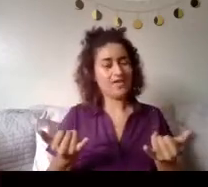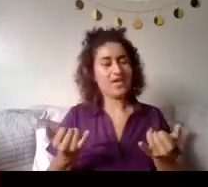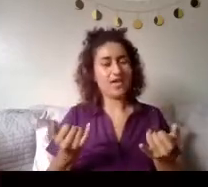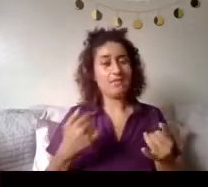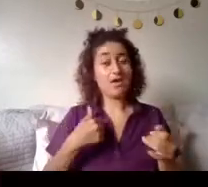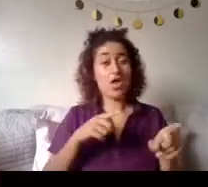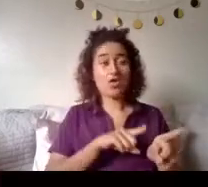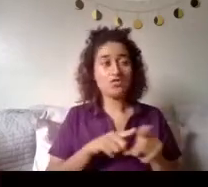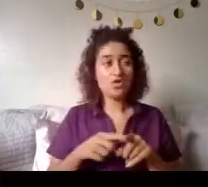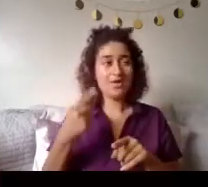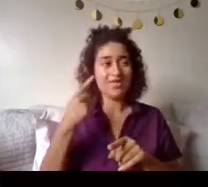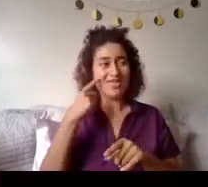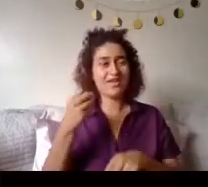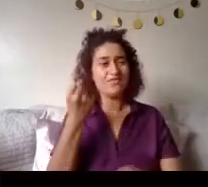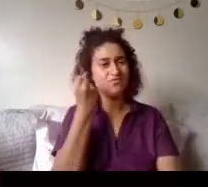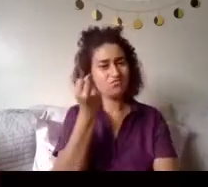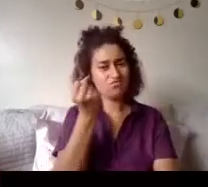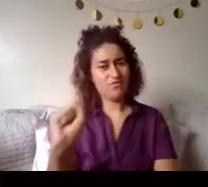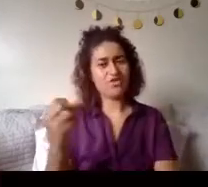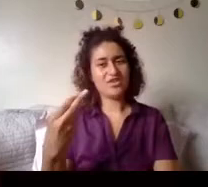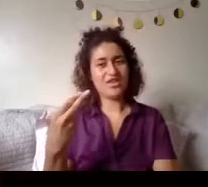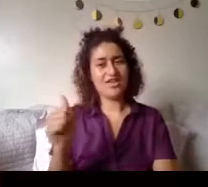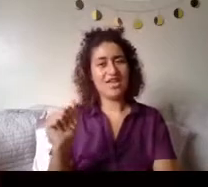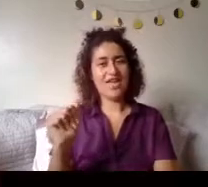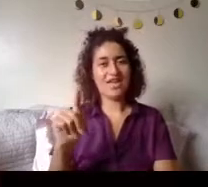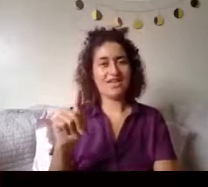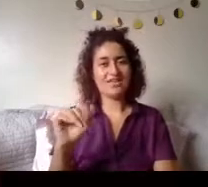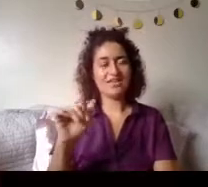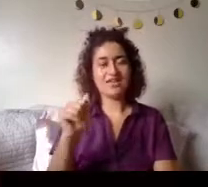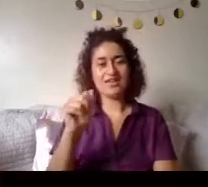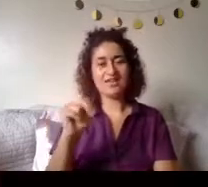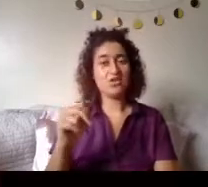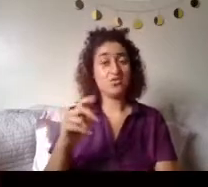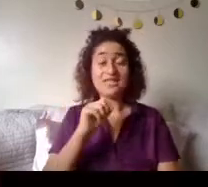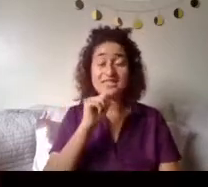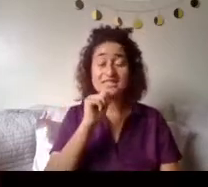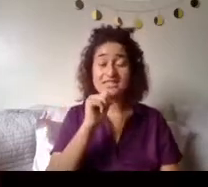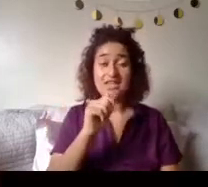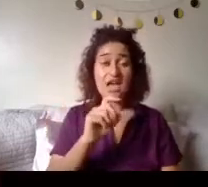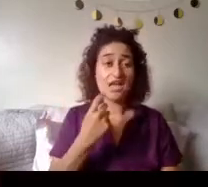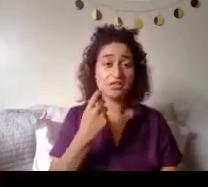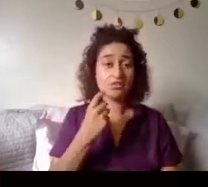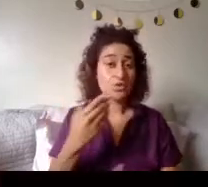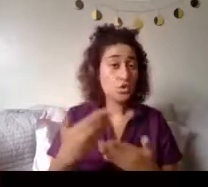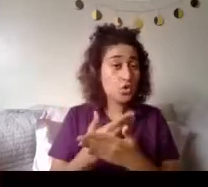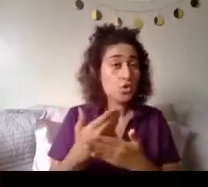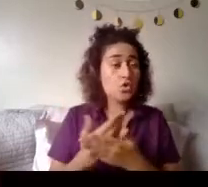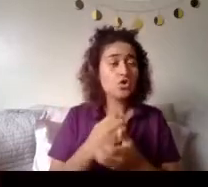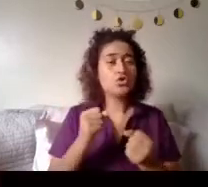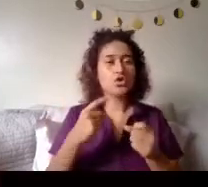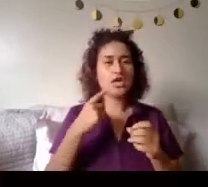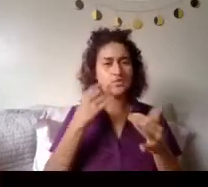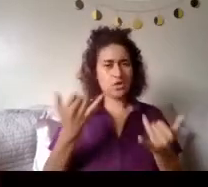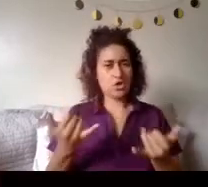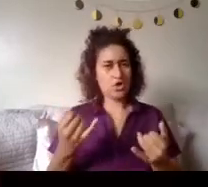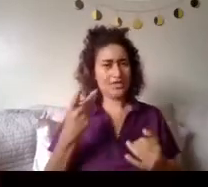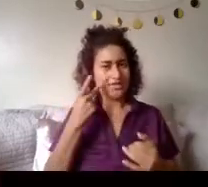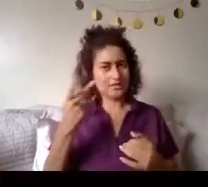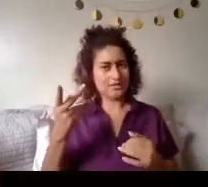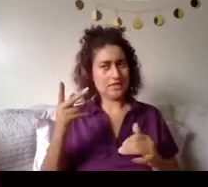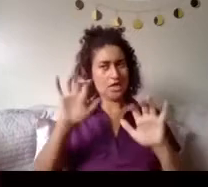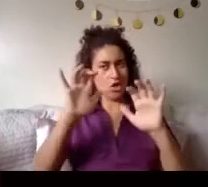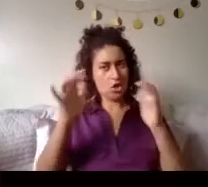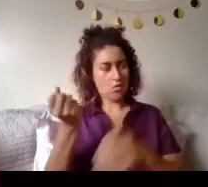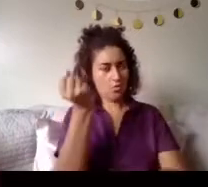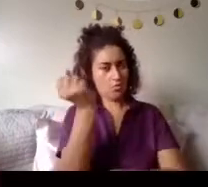Haitian Revolution, of what is not so new. So as we currently see global protests